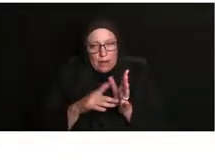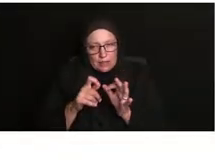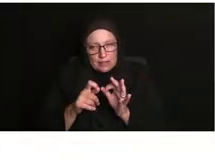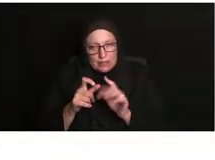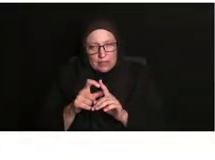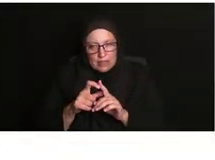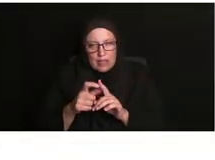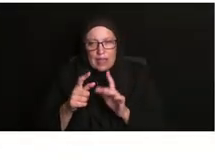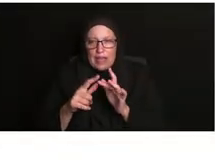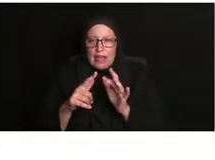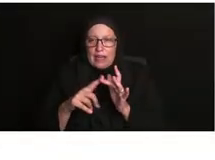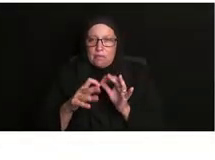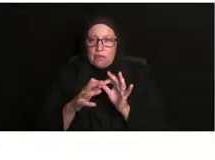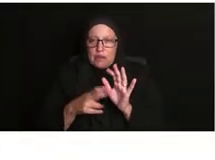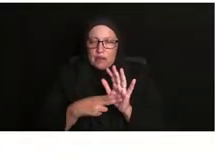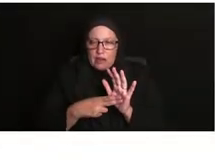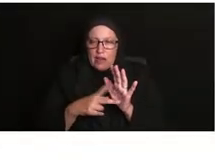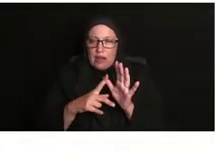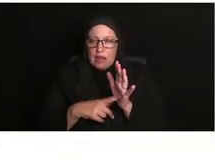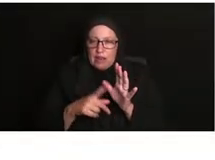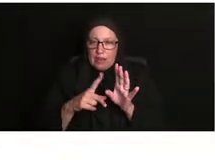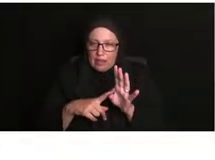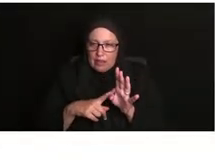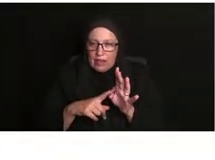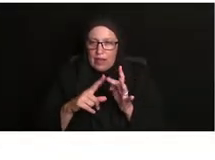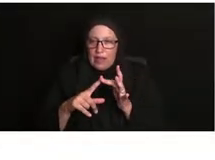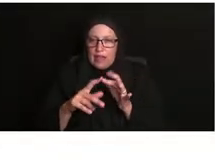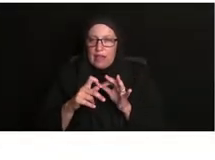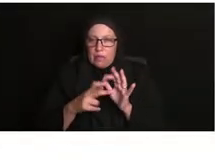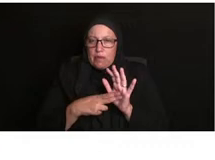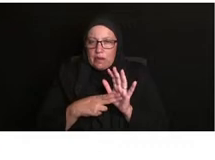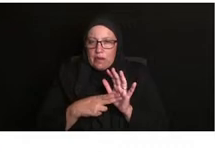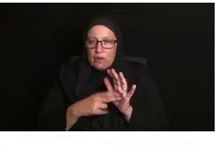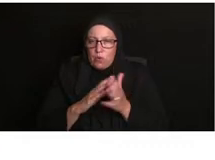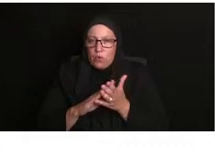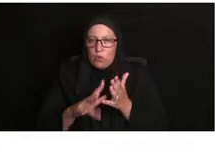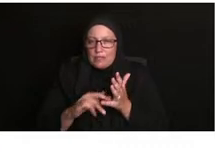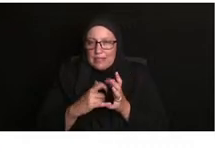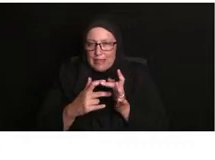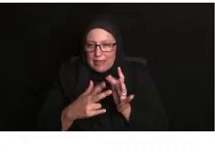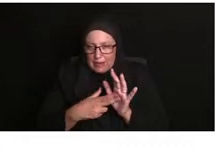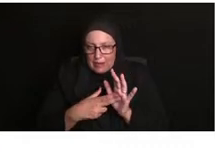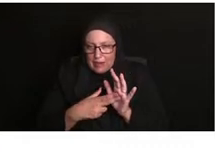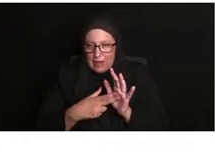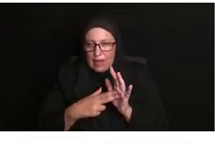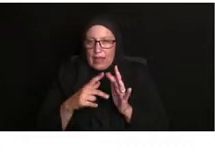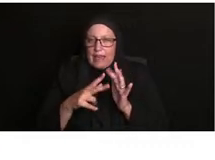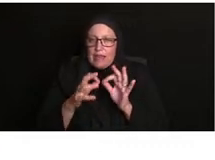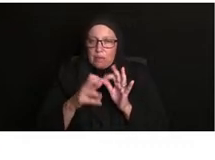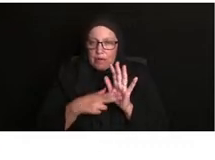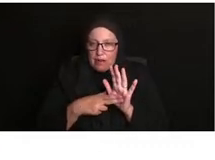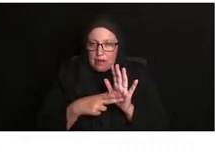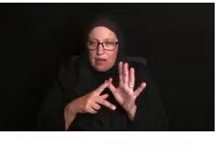Abi Talib. Sallu ala Muhammad wa Ali Muhammad. Allahumma salli ala